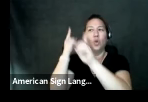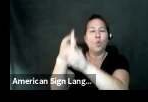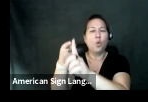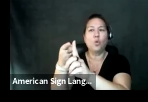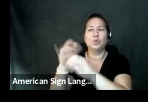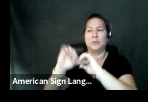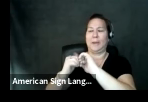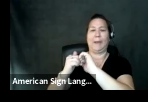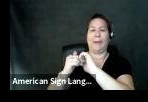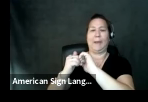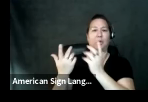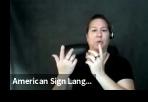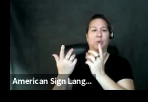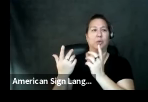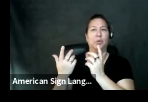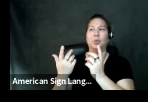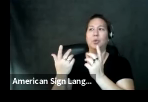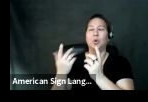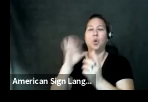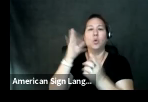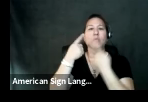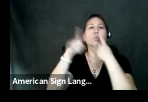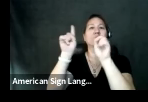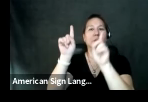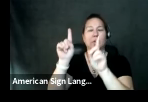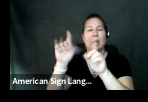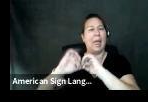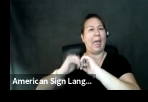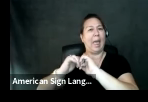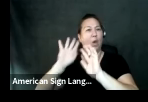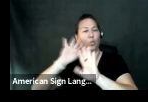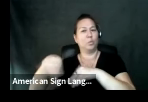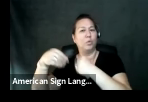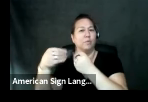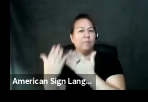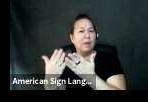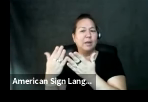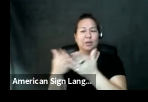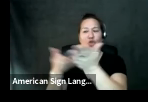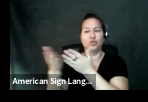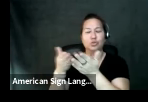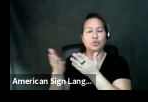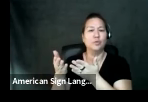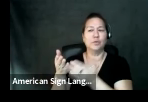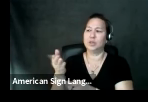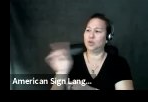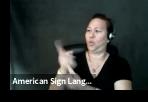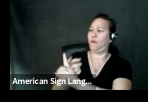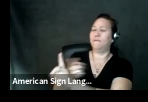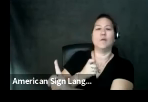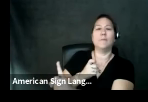play. So where will we be providing these services for the student in order for them to make